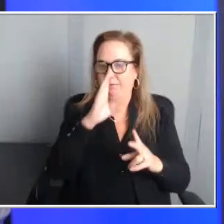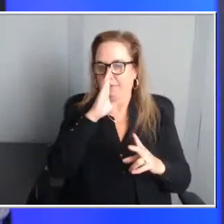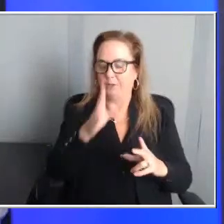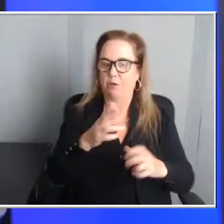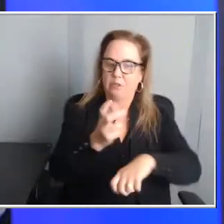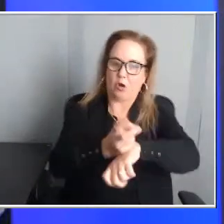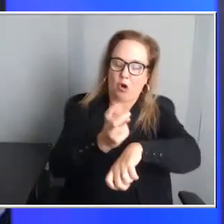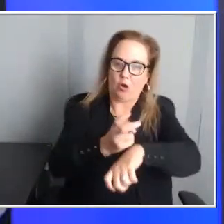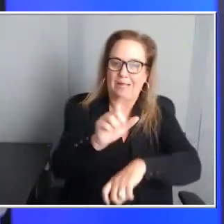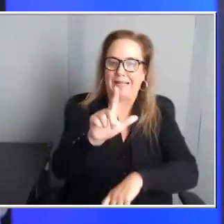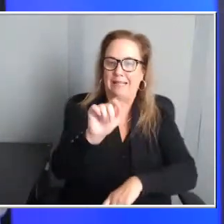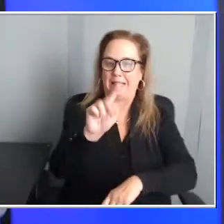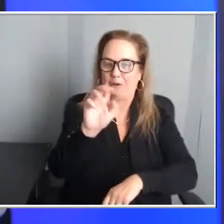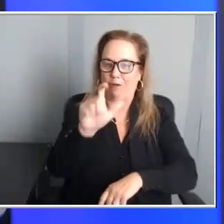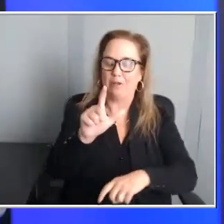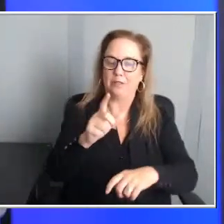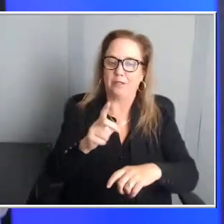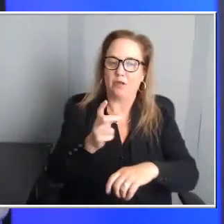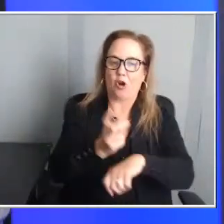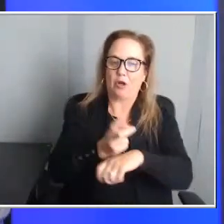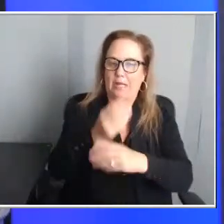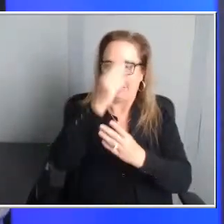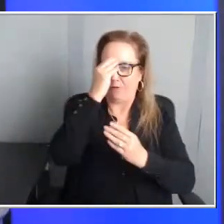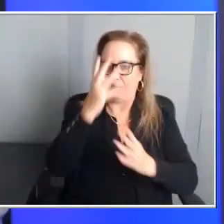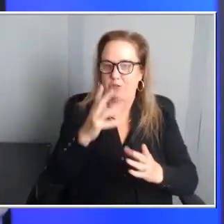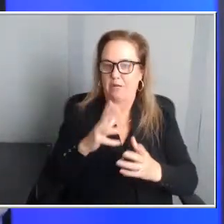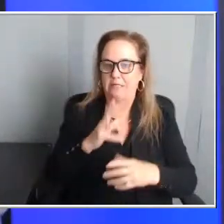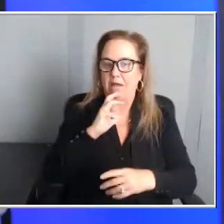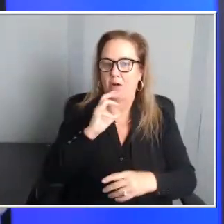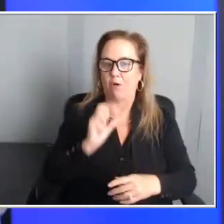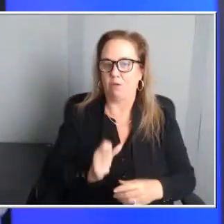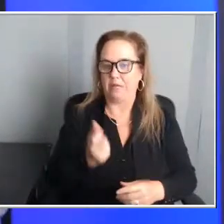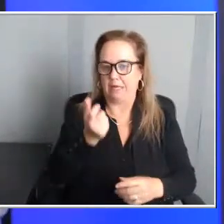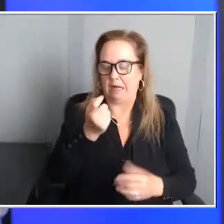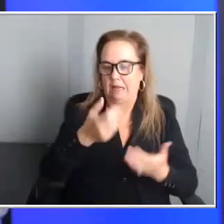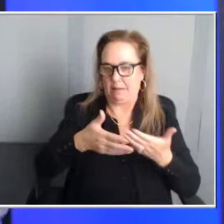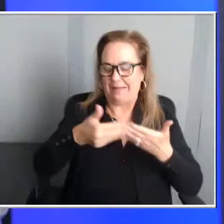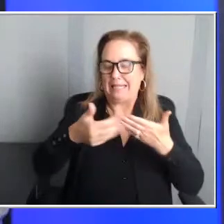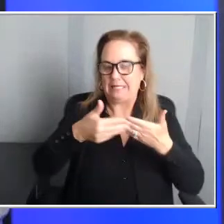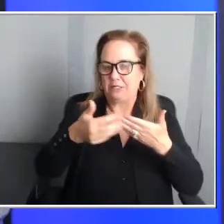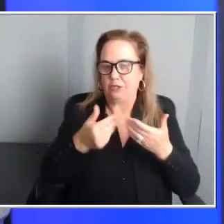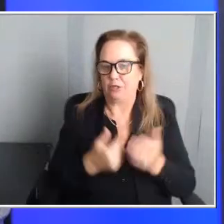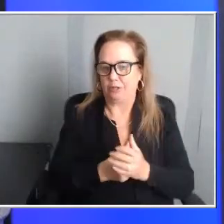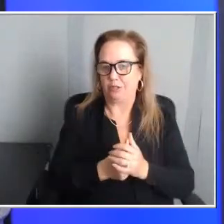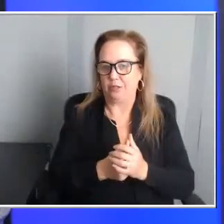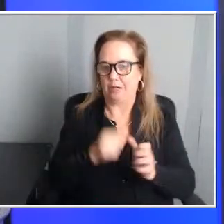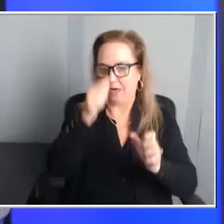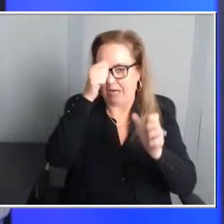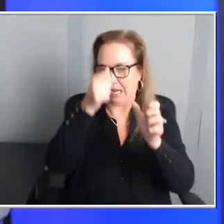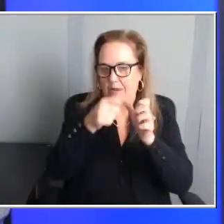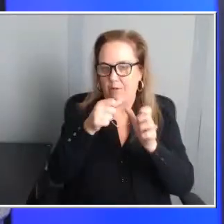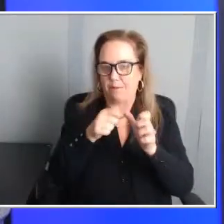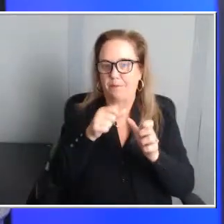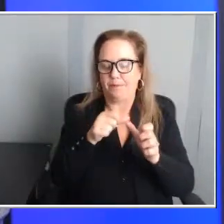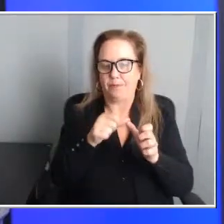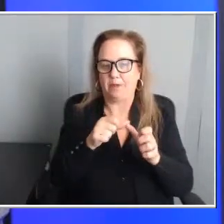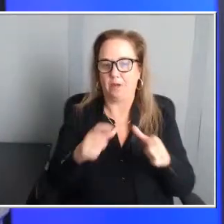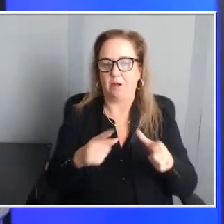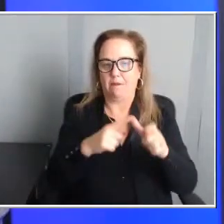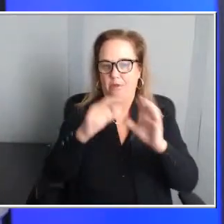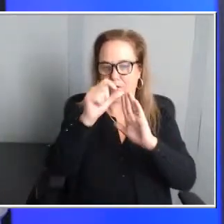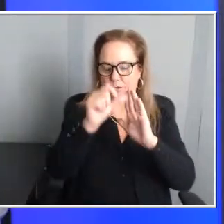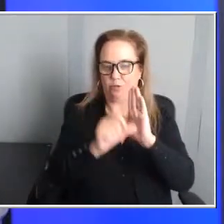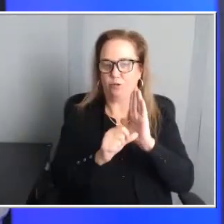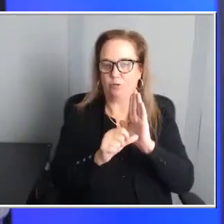to get the actual information you need. So as he got older, that got a little easier. I do remember he had his first surgery, and they